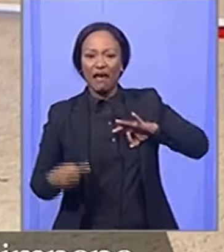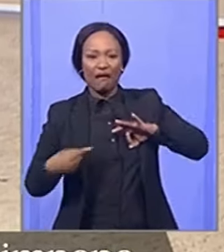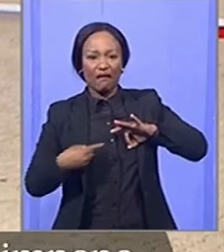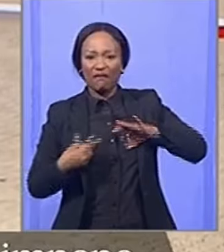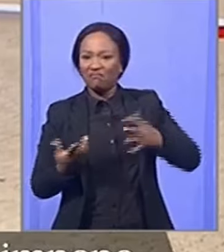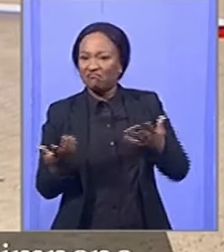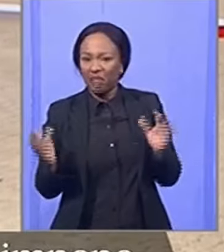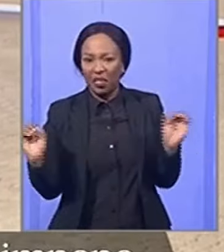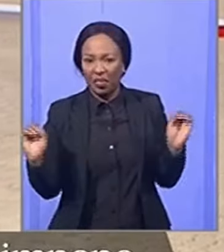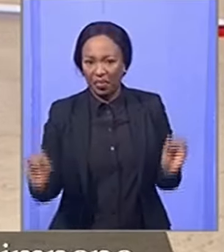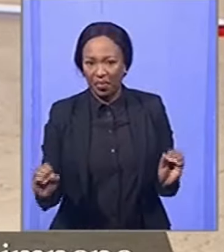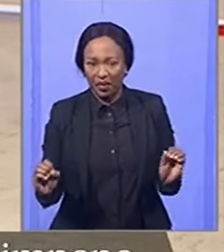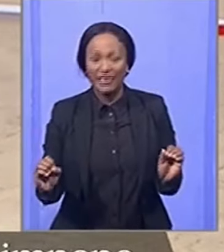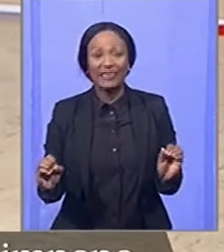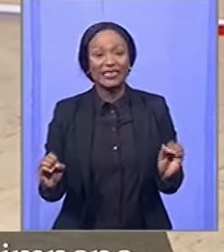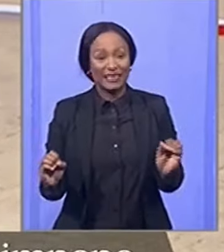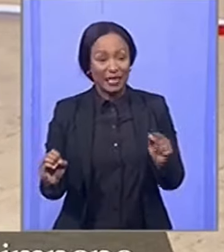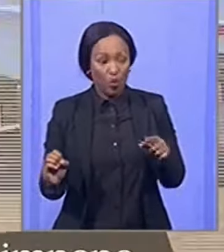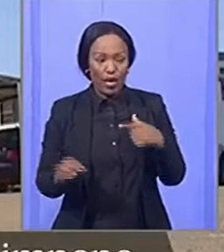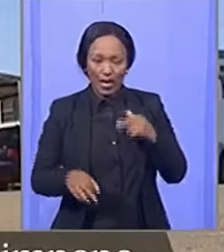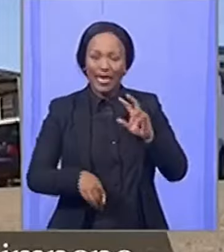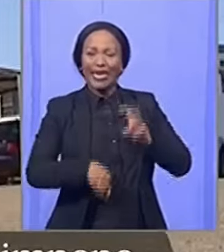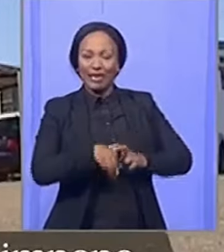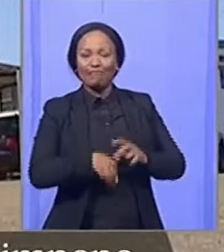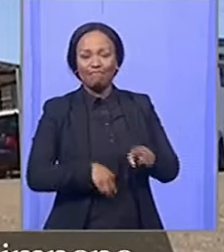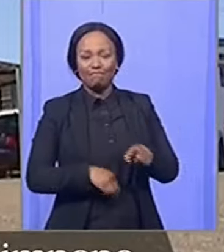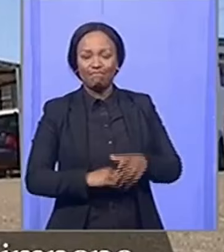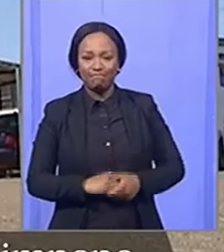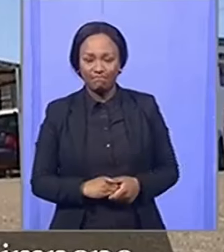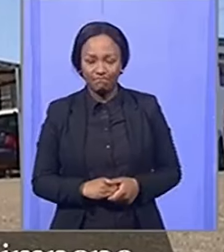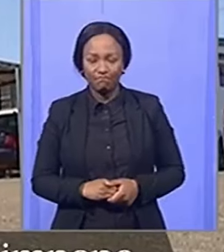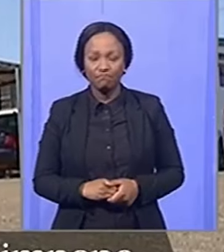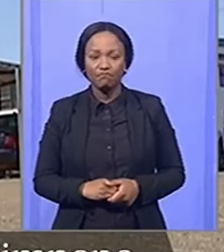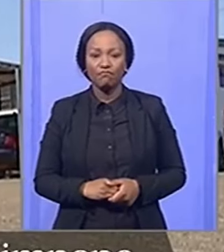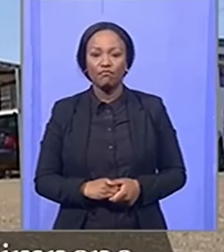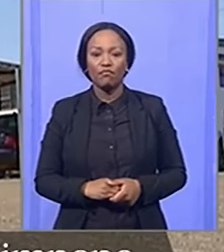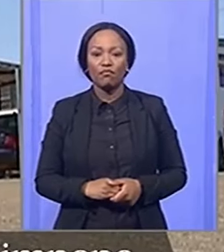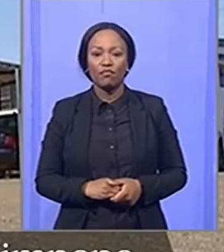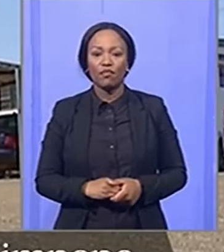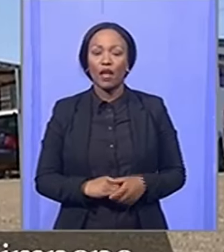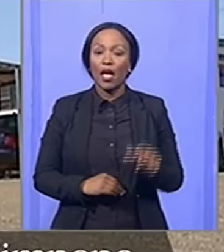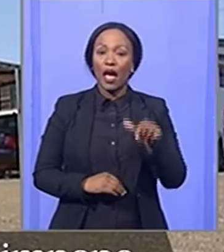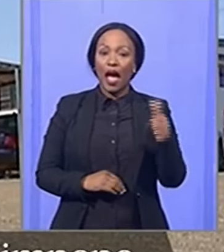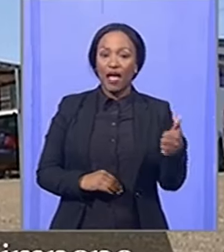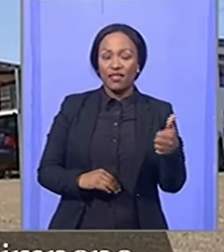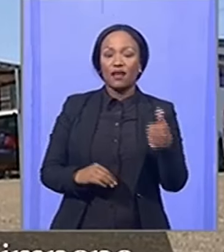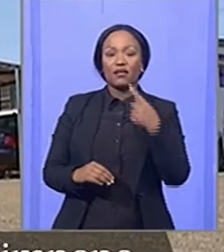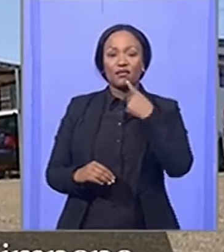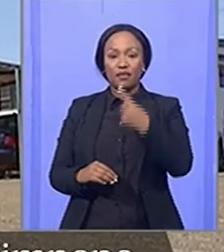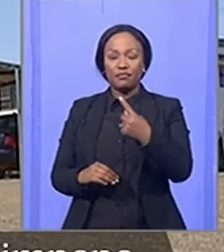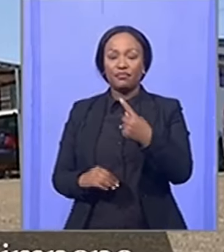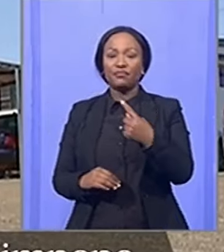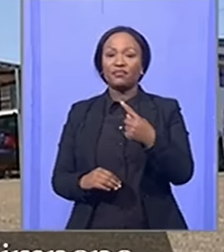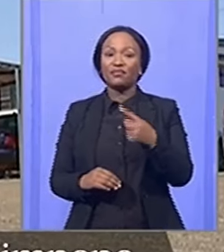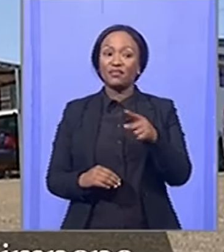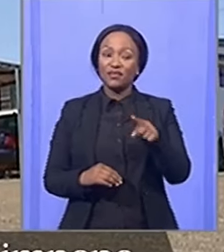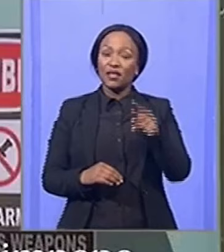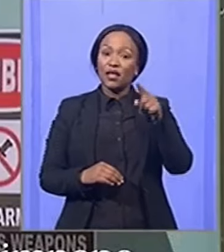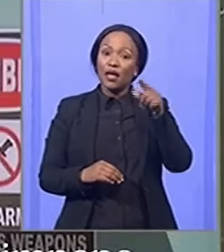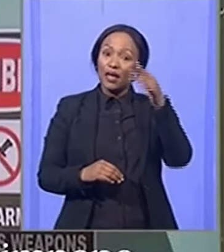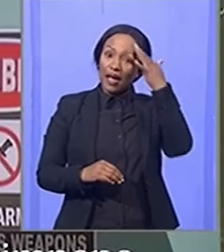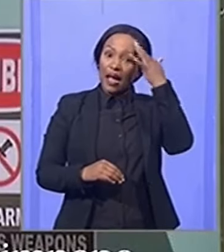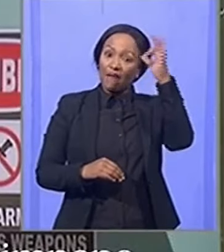kgoši yaka. So ke ditlhotlho tše re nang le tsona. Ba bangwe ba bahlapetši ba tšhireletšo ba re gore ya mešomo e swanetše go tšea